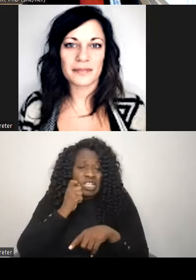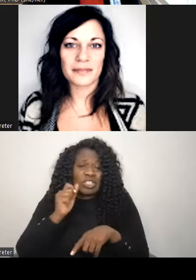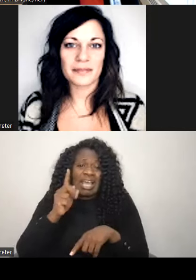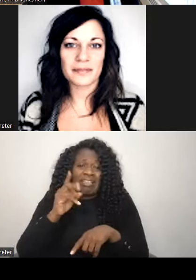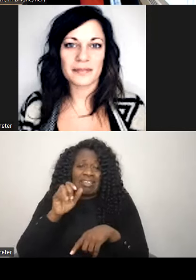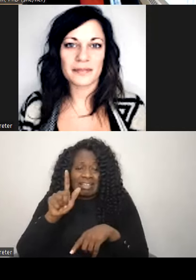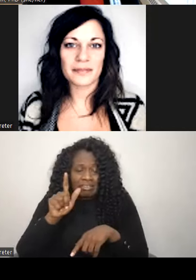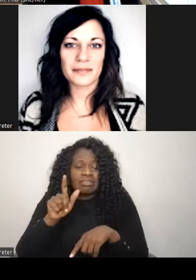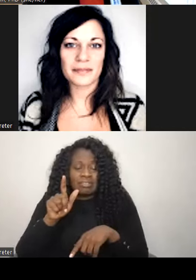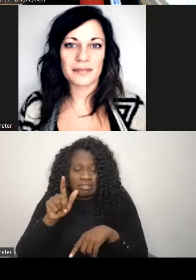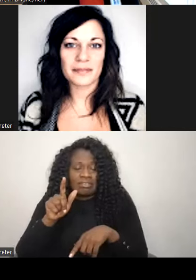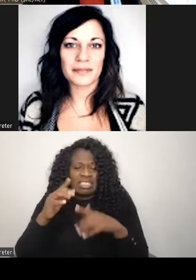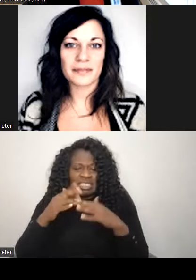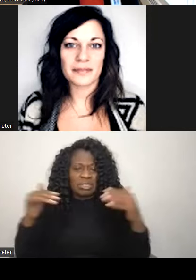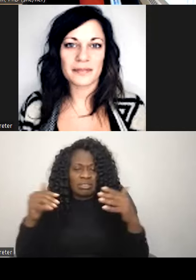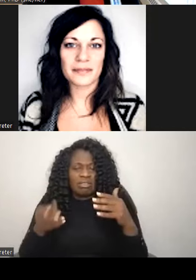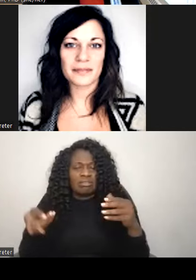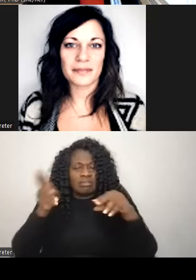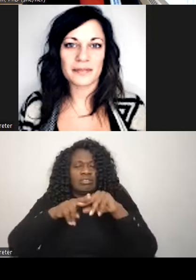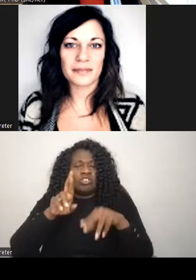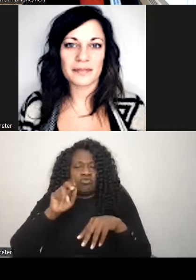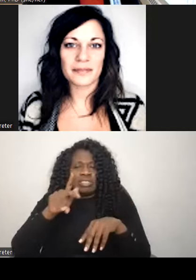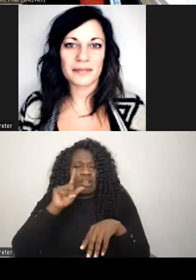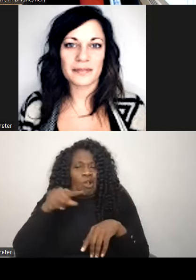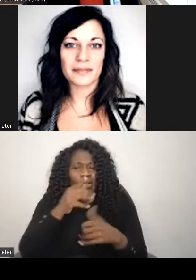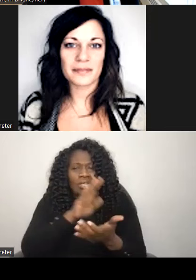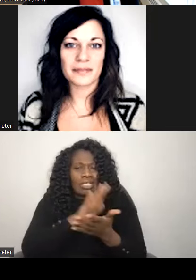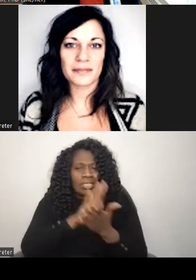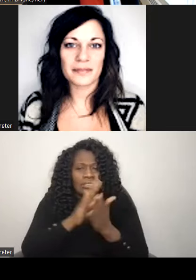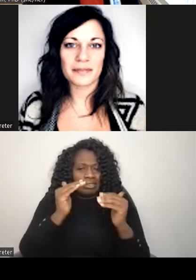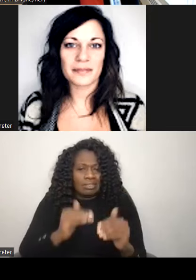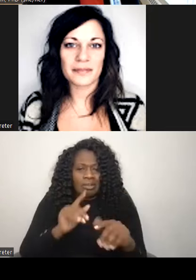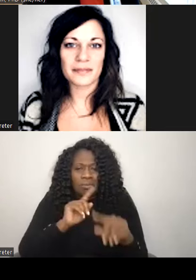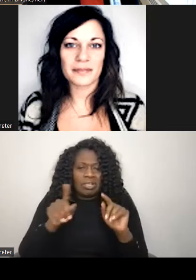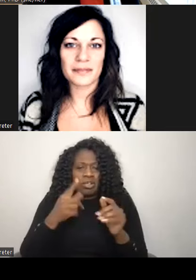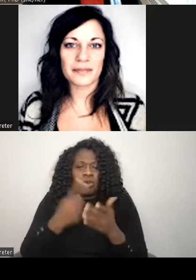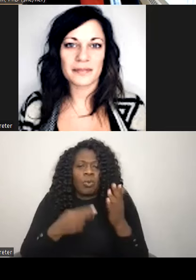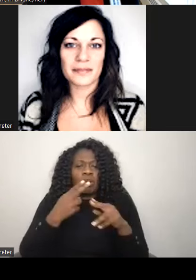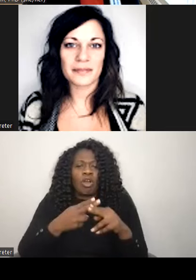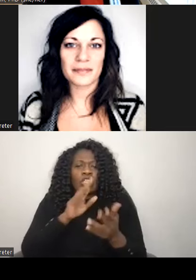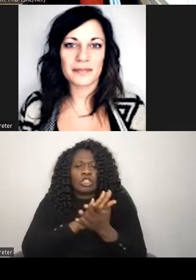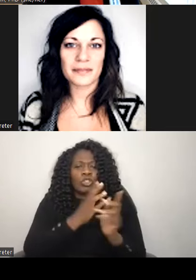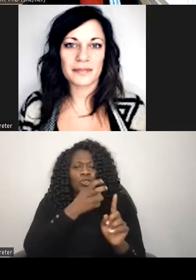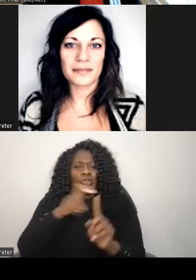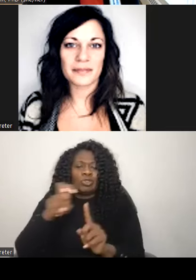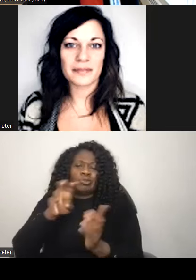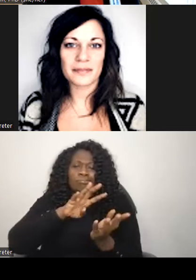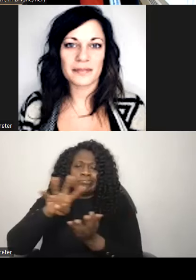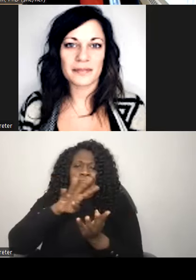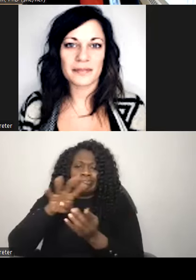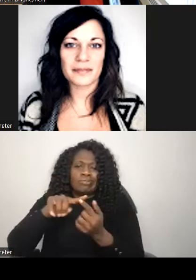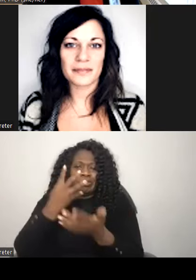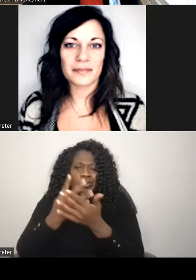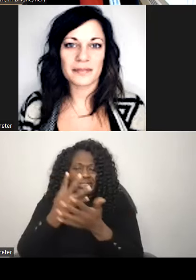disparities, are at much higher risk of not just academic underachievement, but going onto what we call the school to prison pipeline. They're much greater risk of